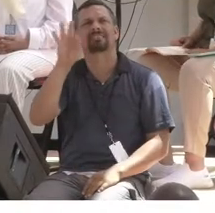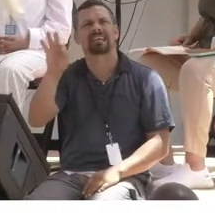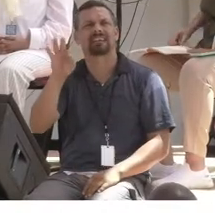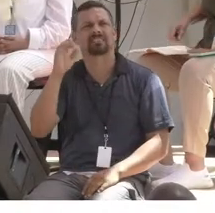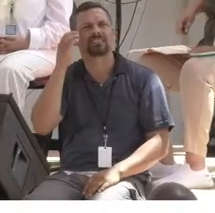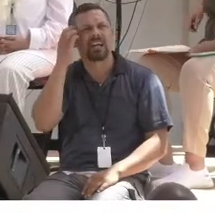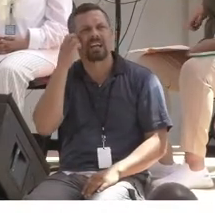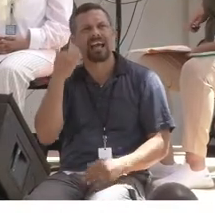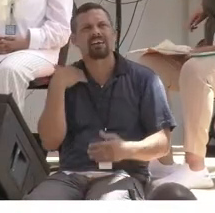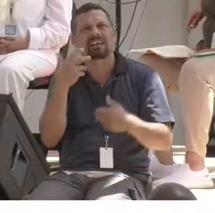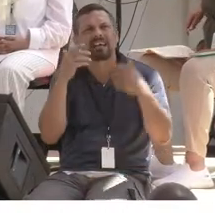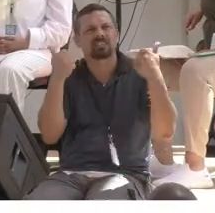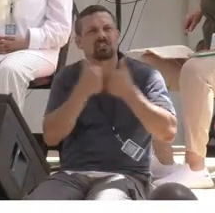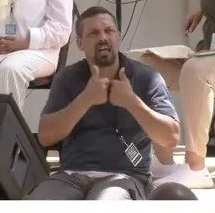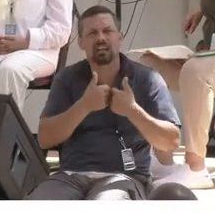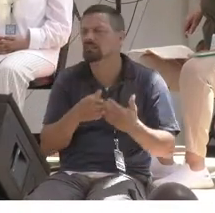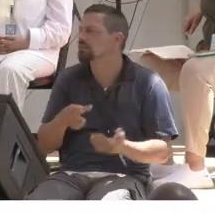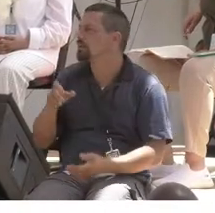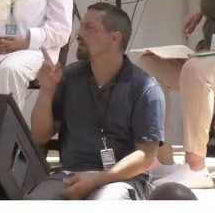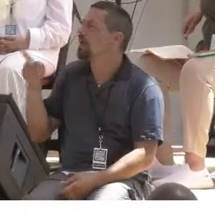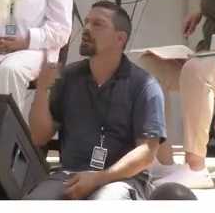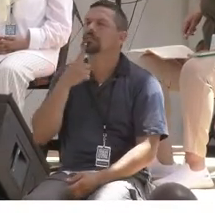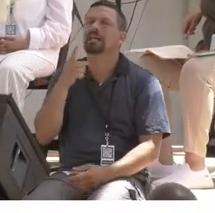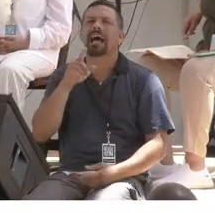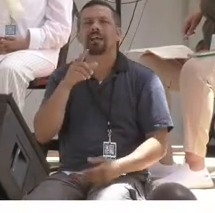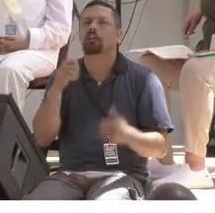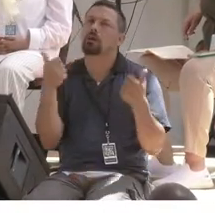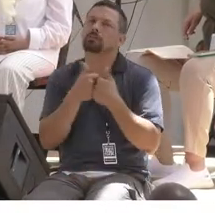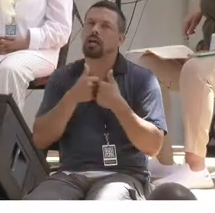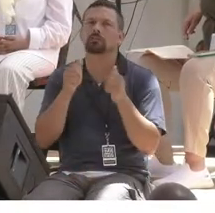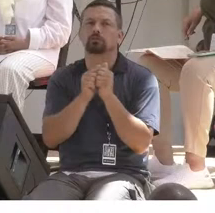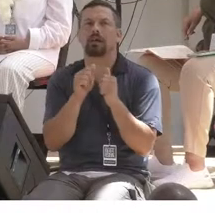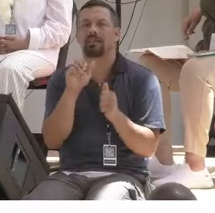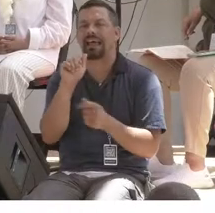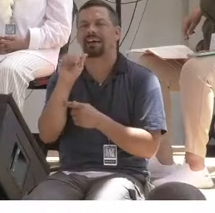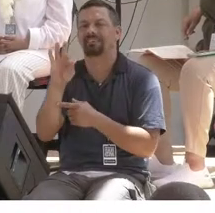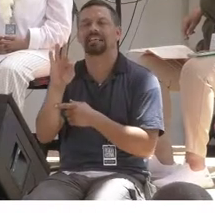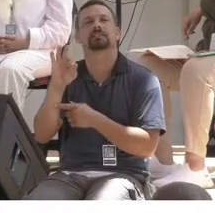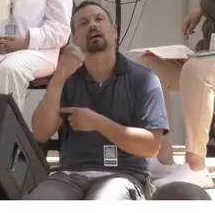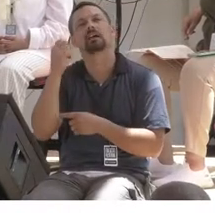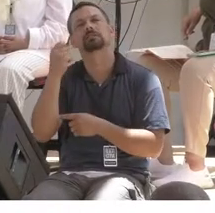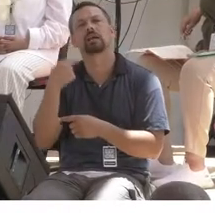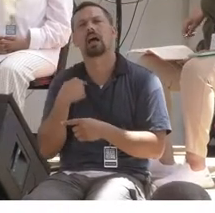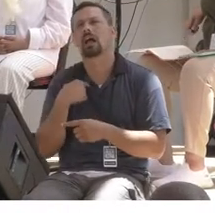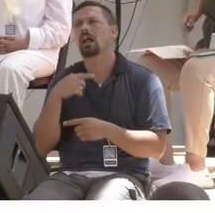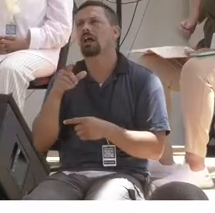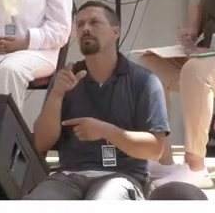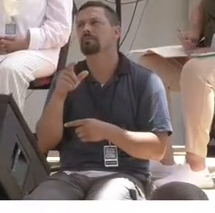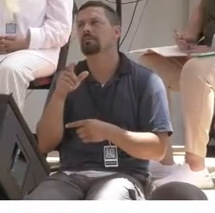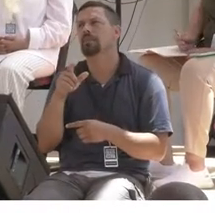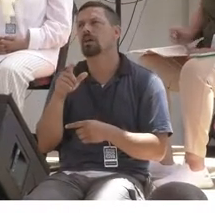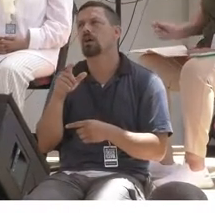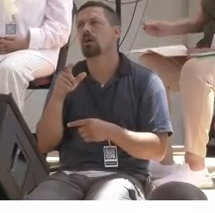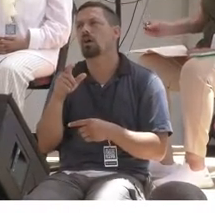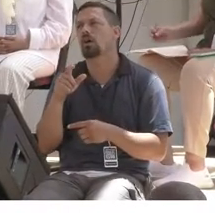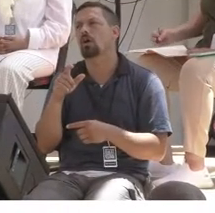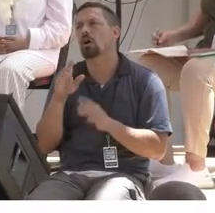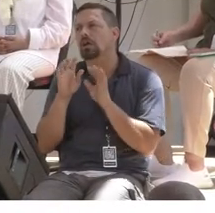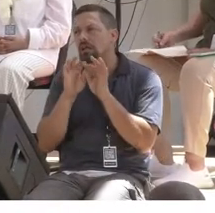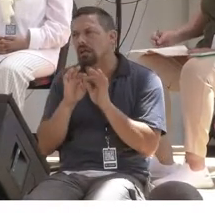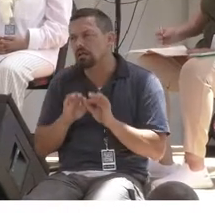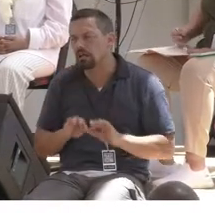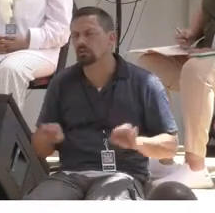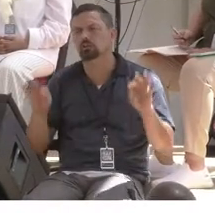think it was more challenging with our pilot project being in Afghanistan. But like I mentioned over there at the other stage, it's important to